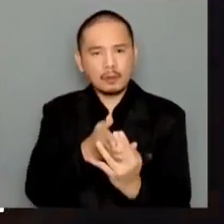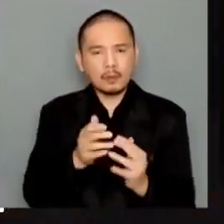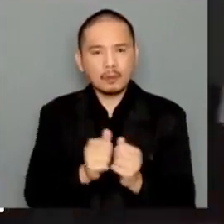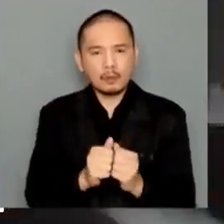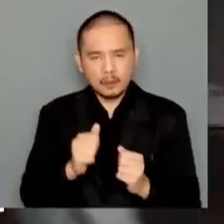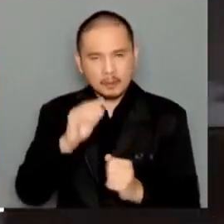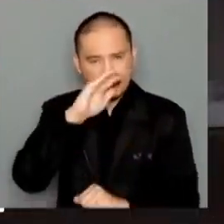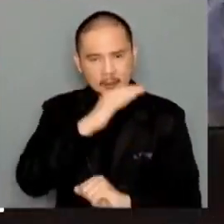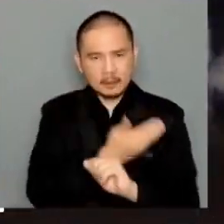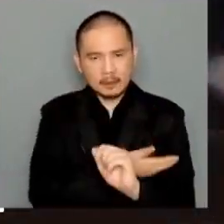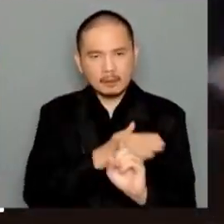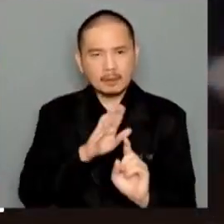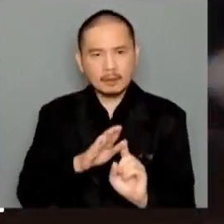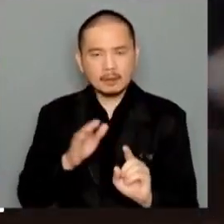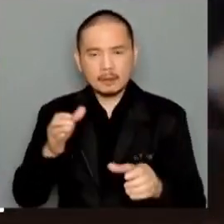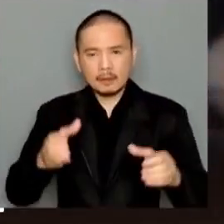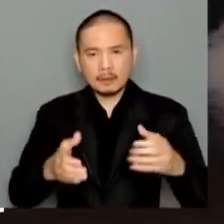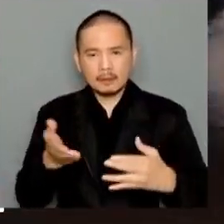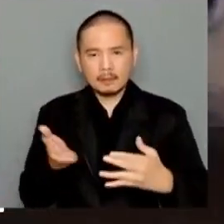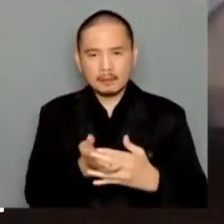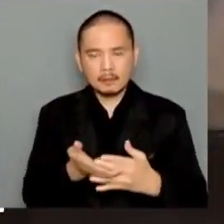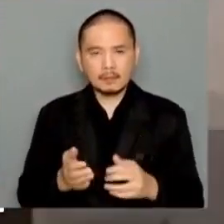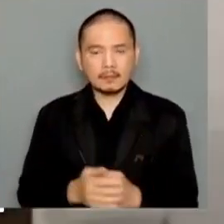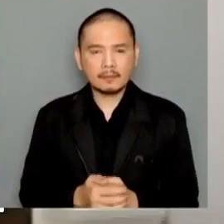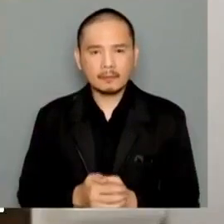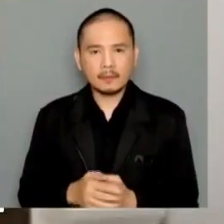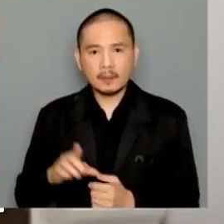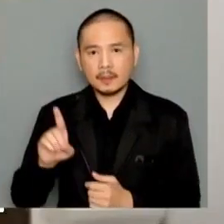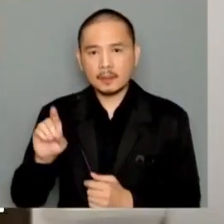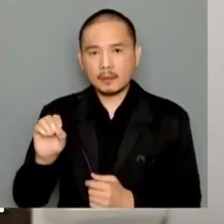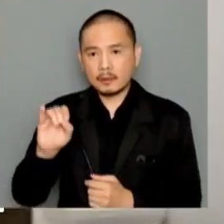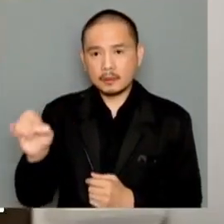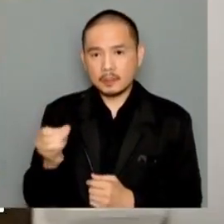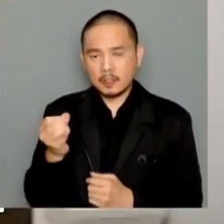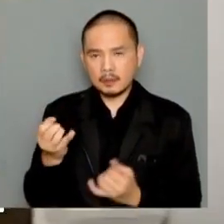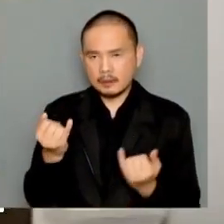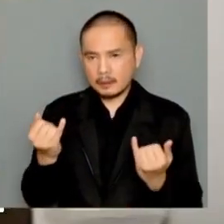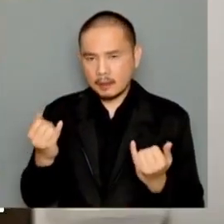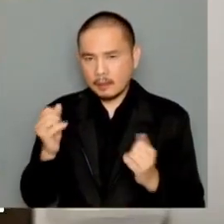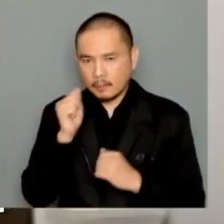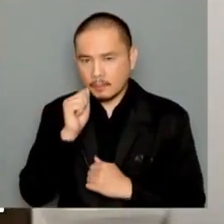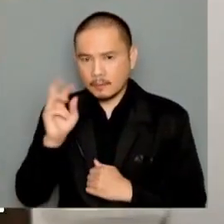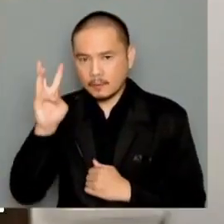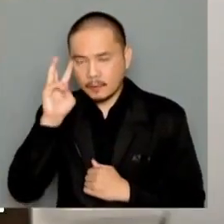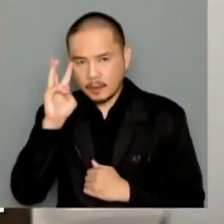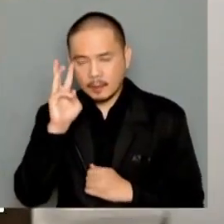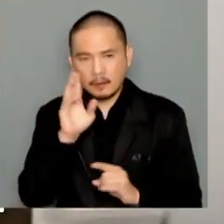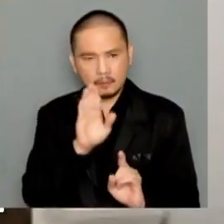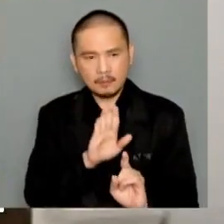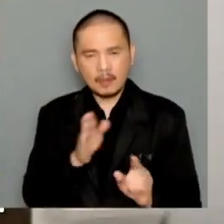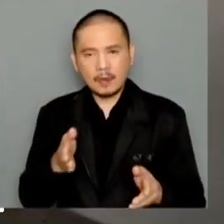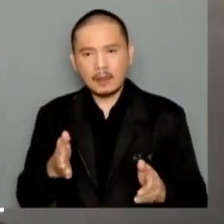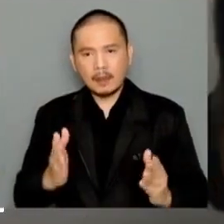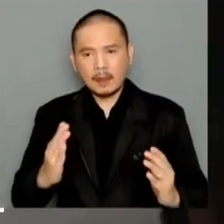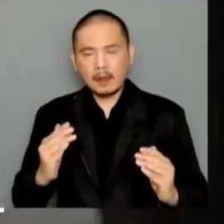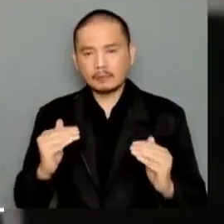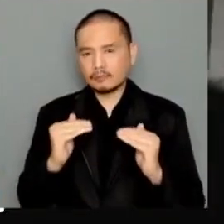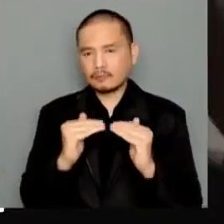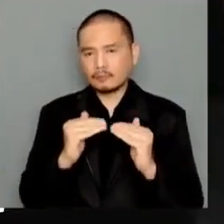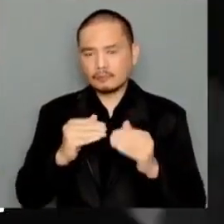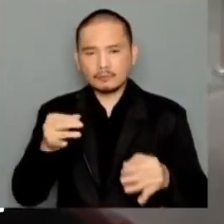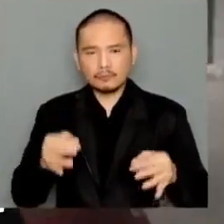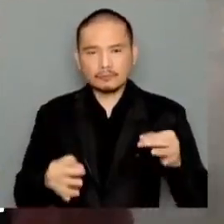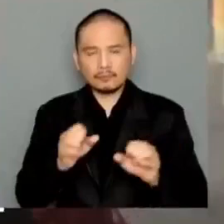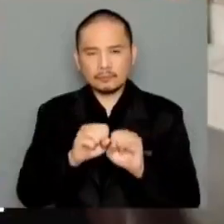Justice Secretary is very aware that he must, quote, allow the processes of the judiciary to work properly and that no one